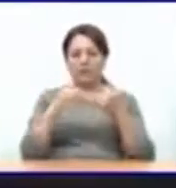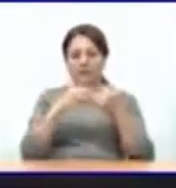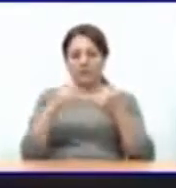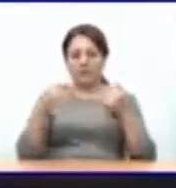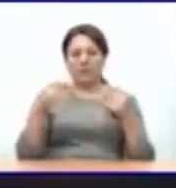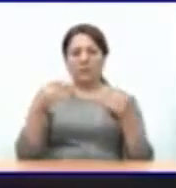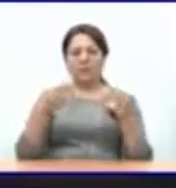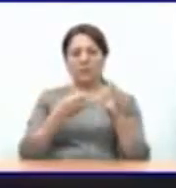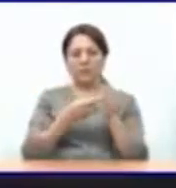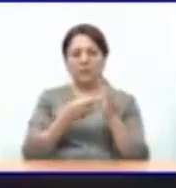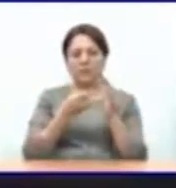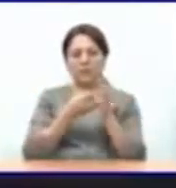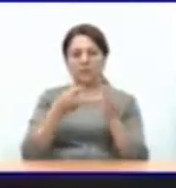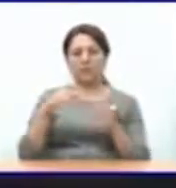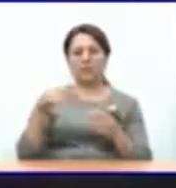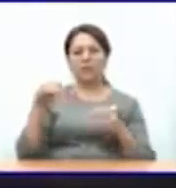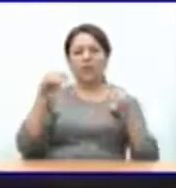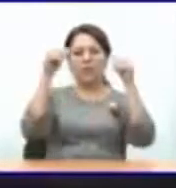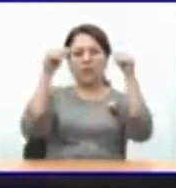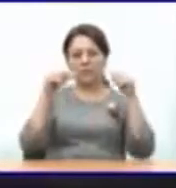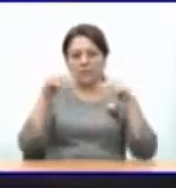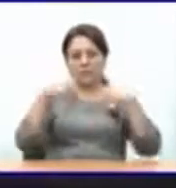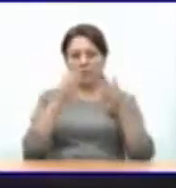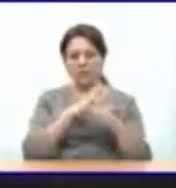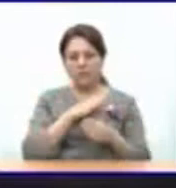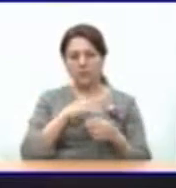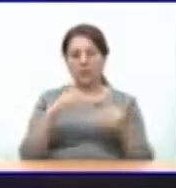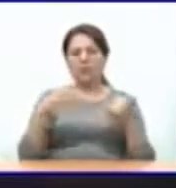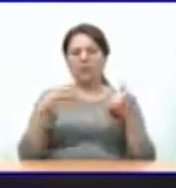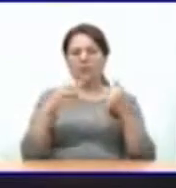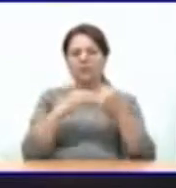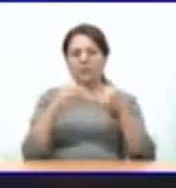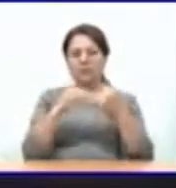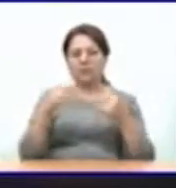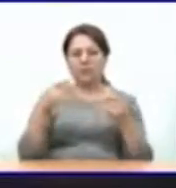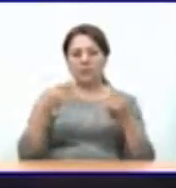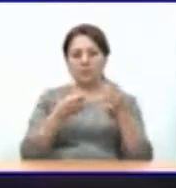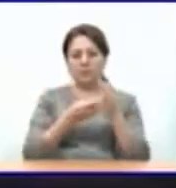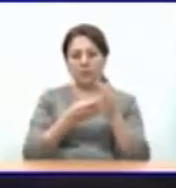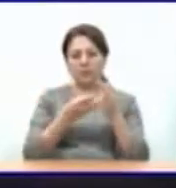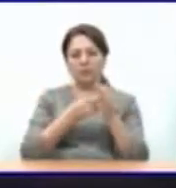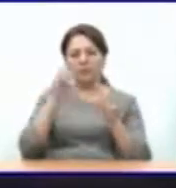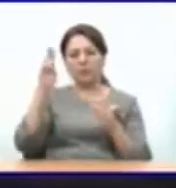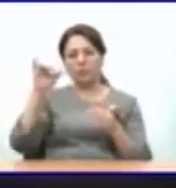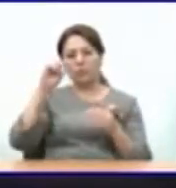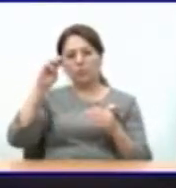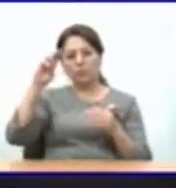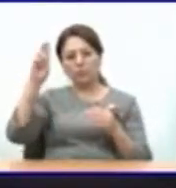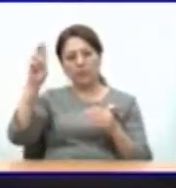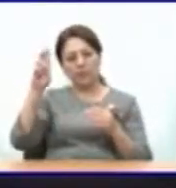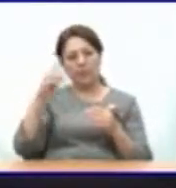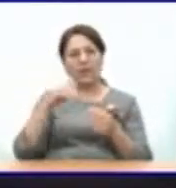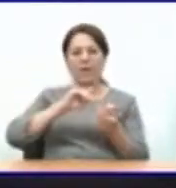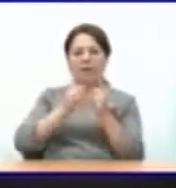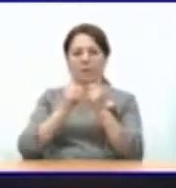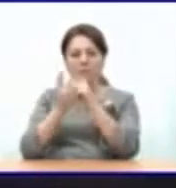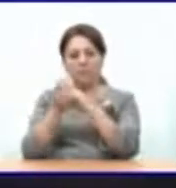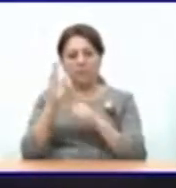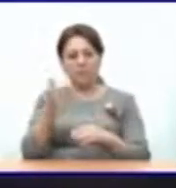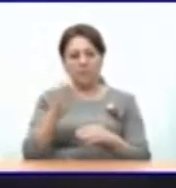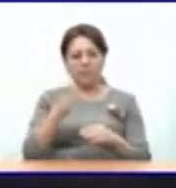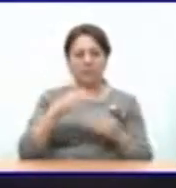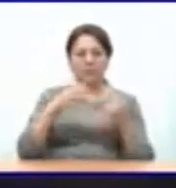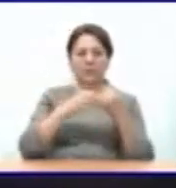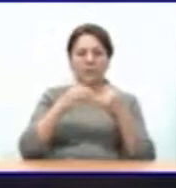xaritasi berilgan. Endi yerning magnet qutblari vaqti-vaqti bilan joyini o'zgartirib turish xususiyatiga ega ekan.